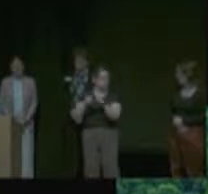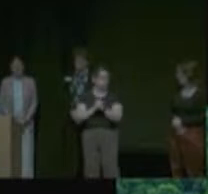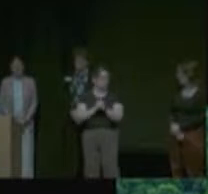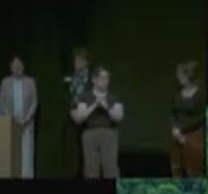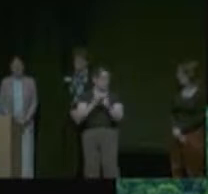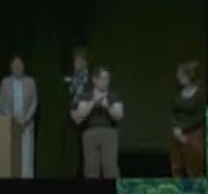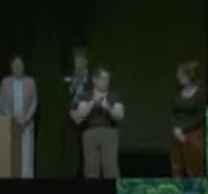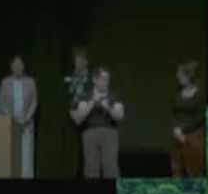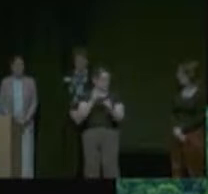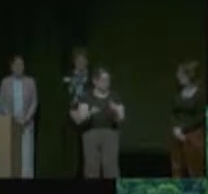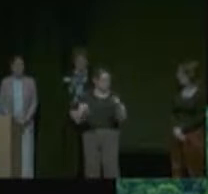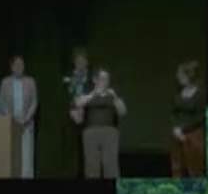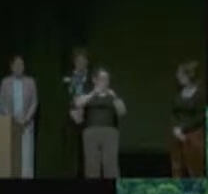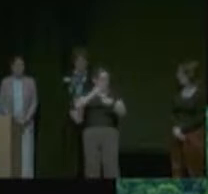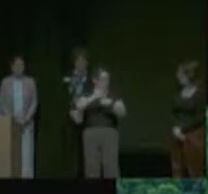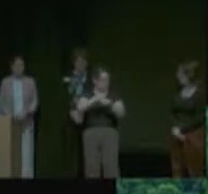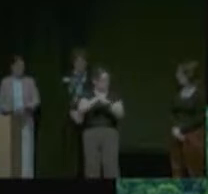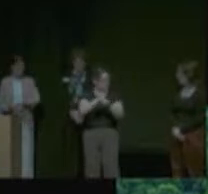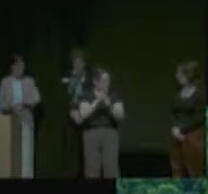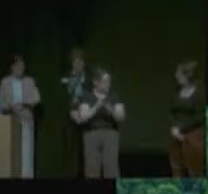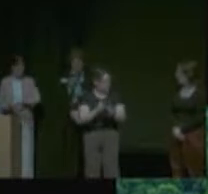and limit.